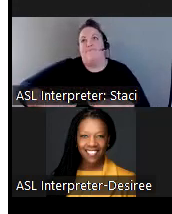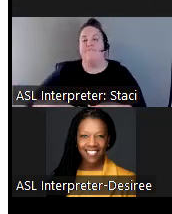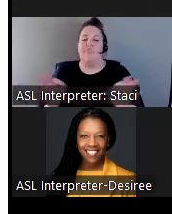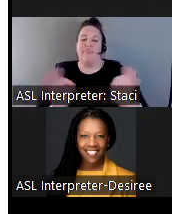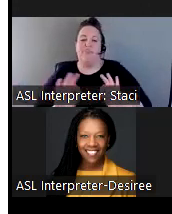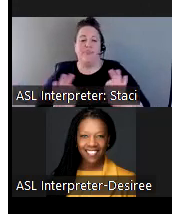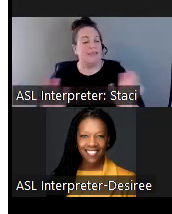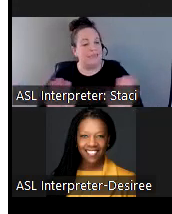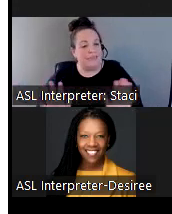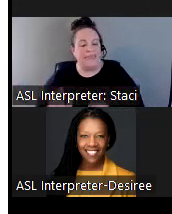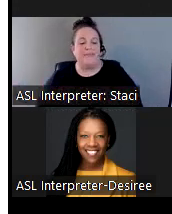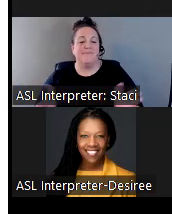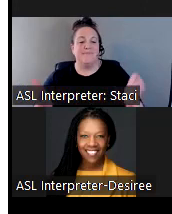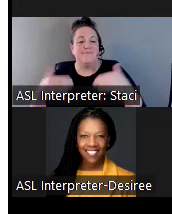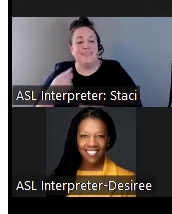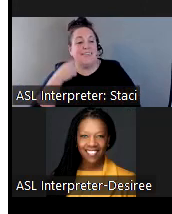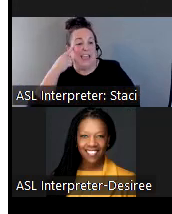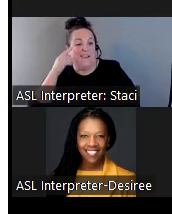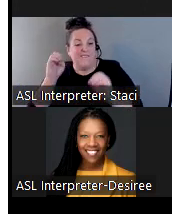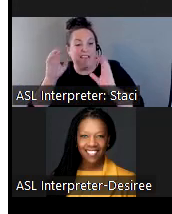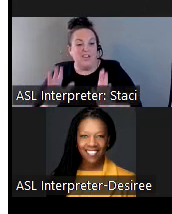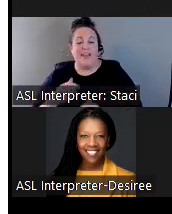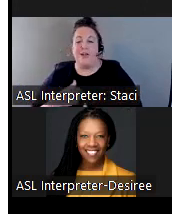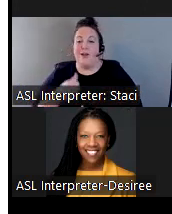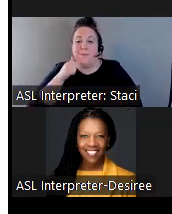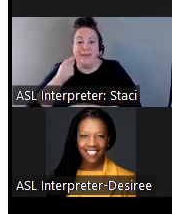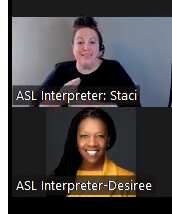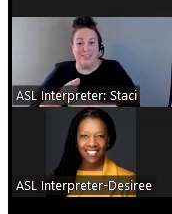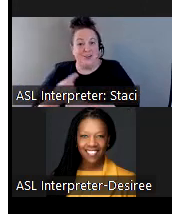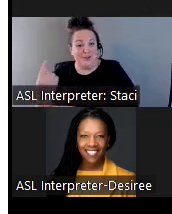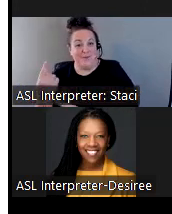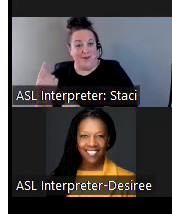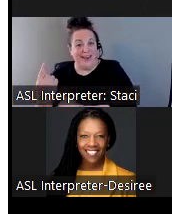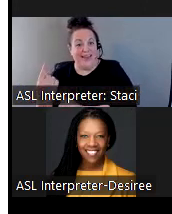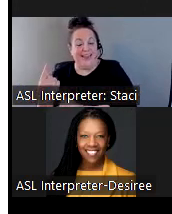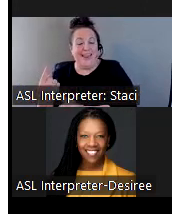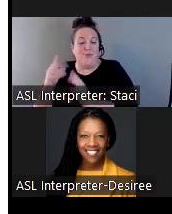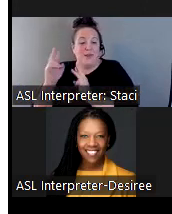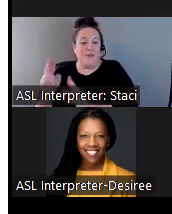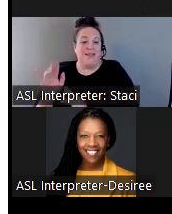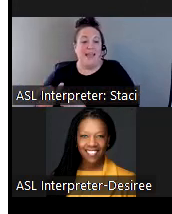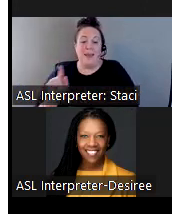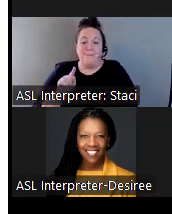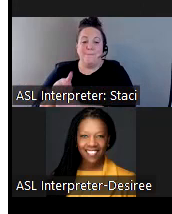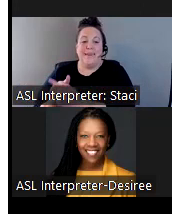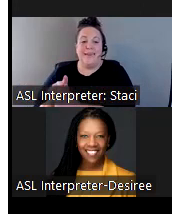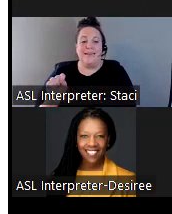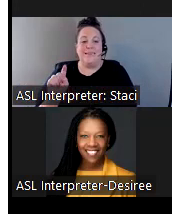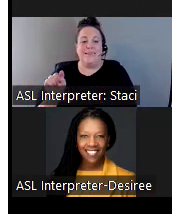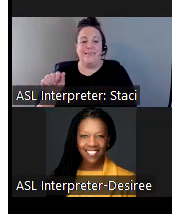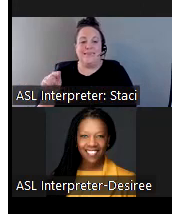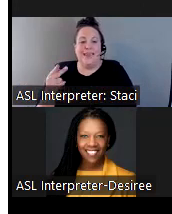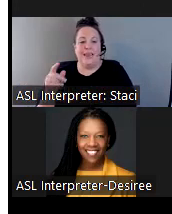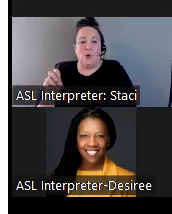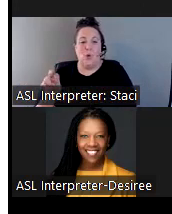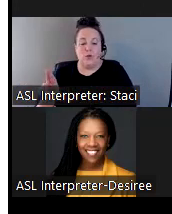Deaf educators. My sister's one, so I have to respect this. Meet with stakeholders in your region, inform them of your